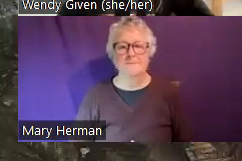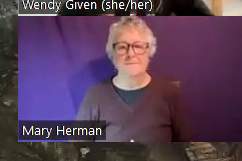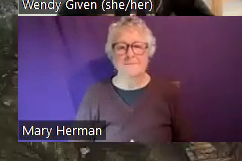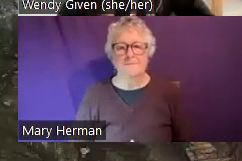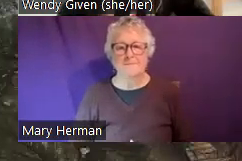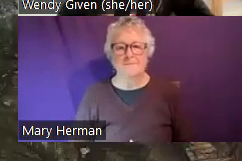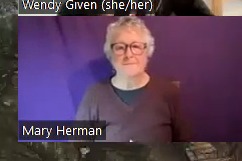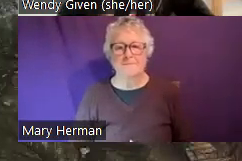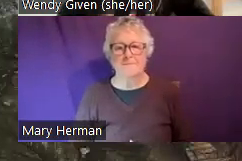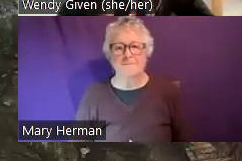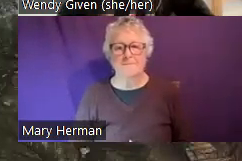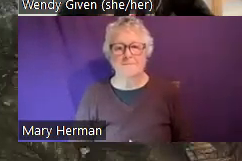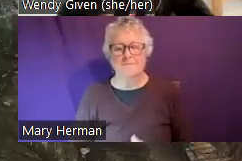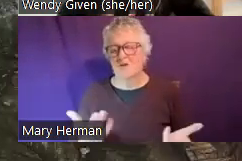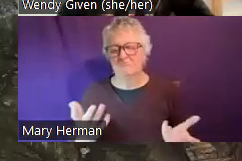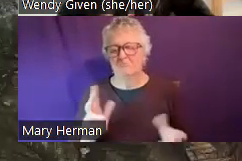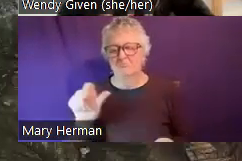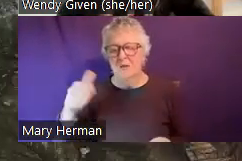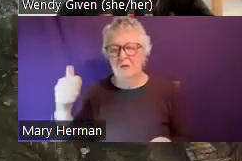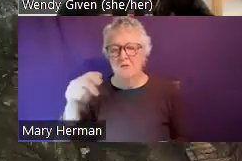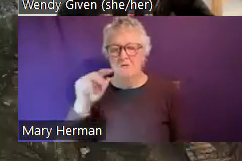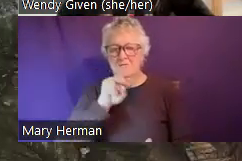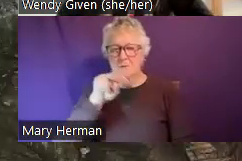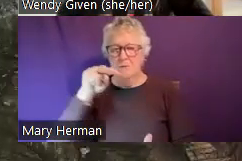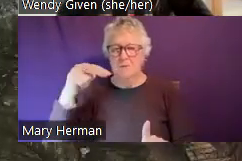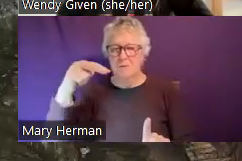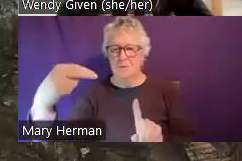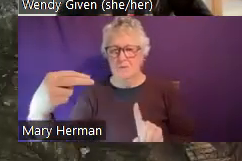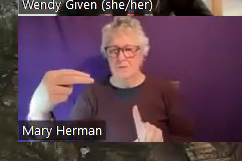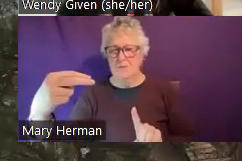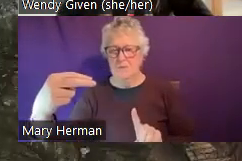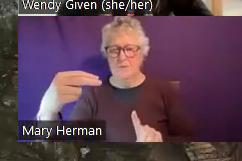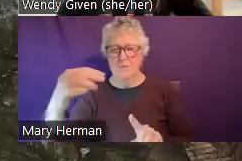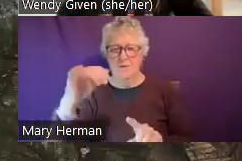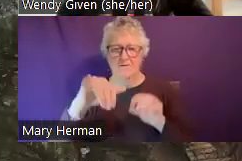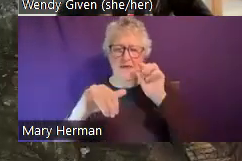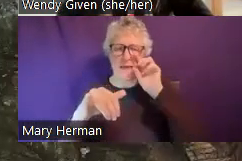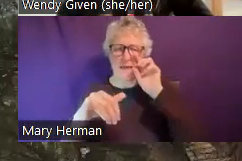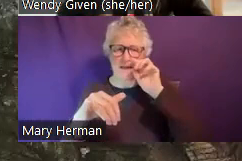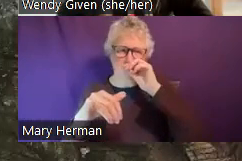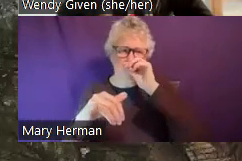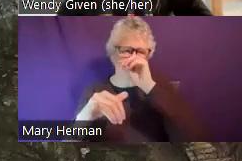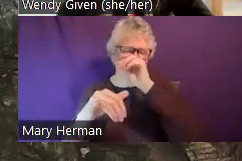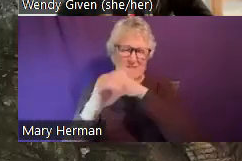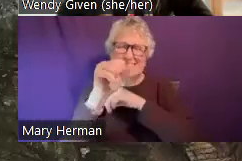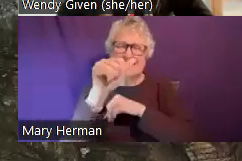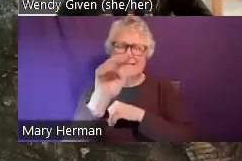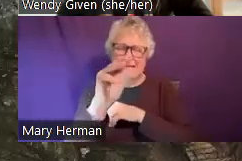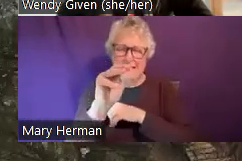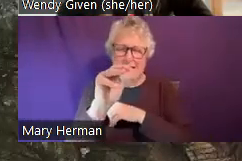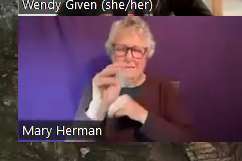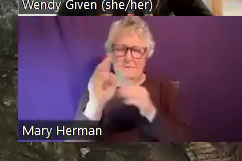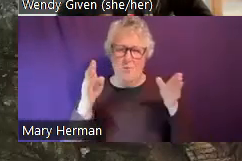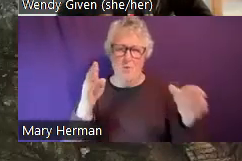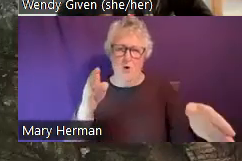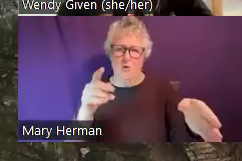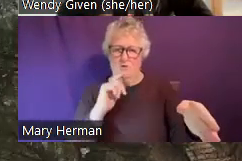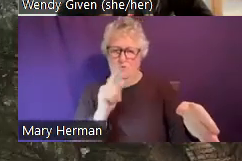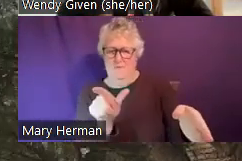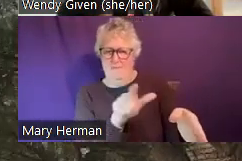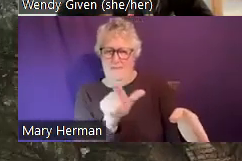And just another view of that kind of seam wall. Ticketing is here to the left.